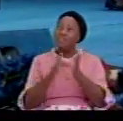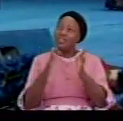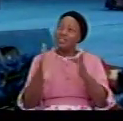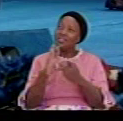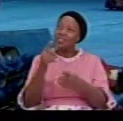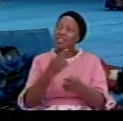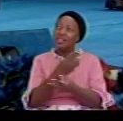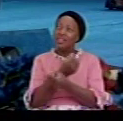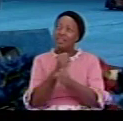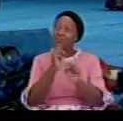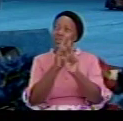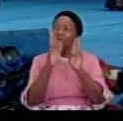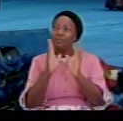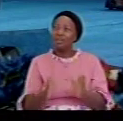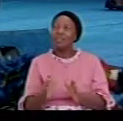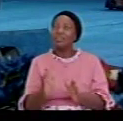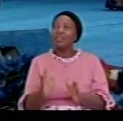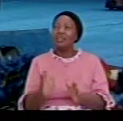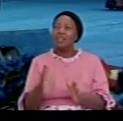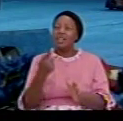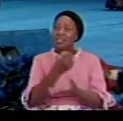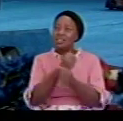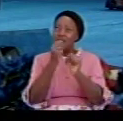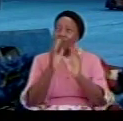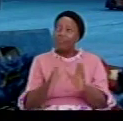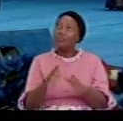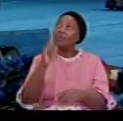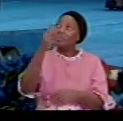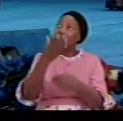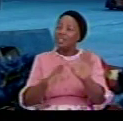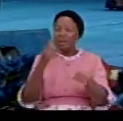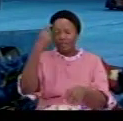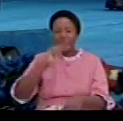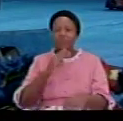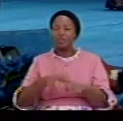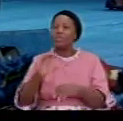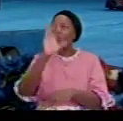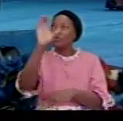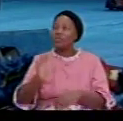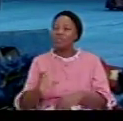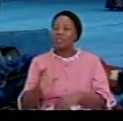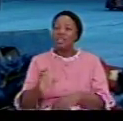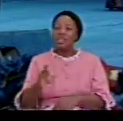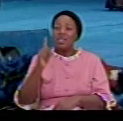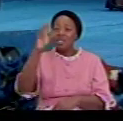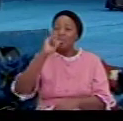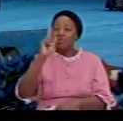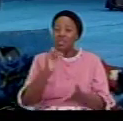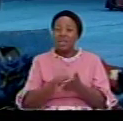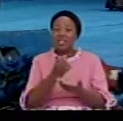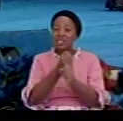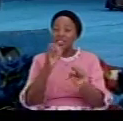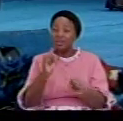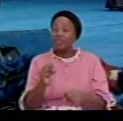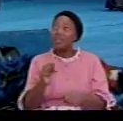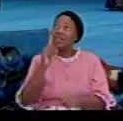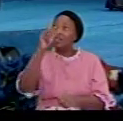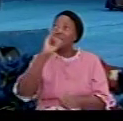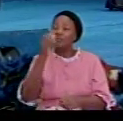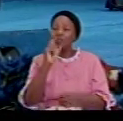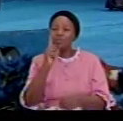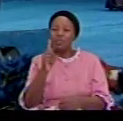Jesus the Redeemer, He died for us on the cross. is the one that saves, is the one